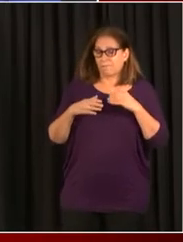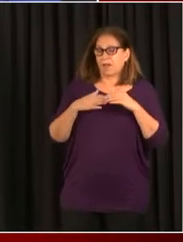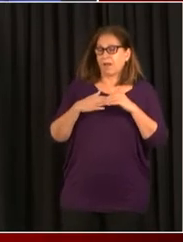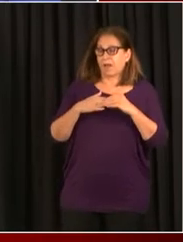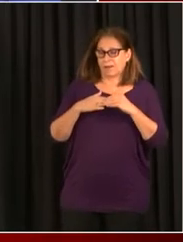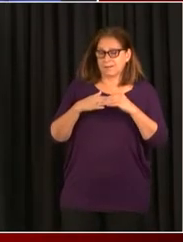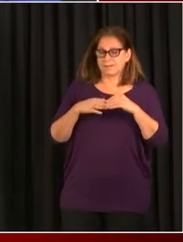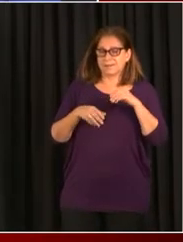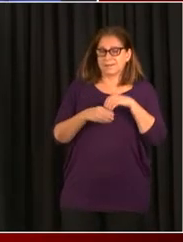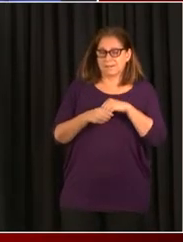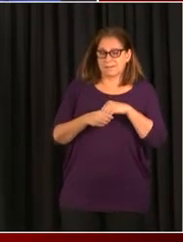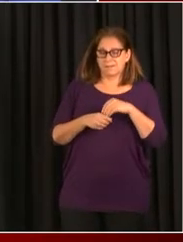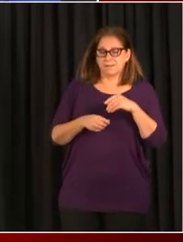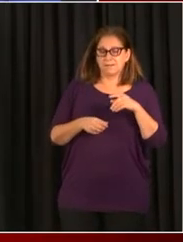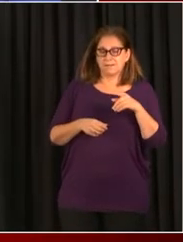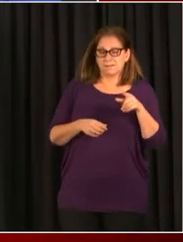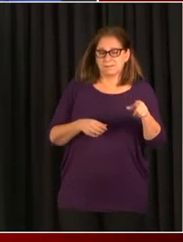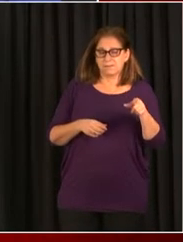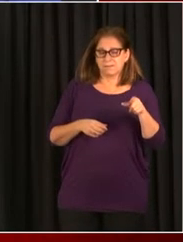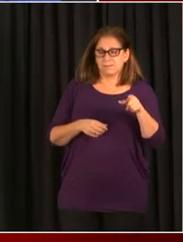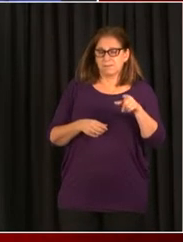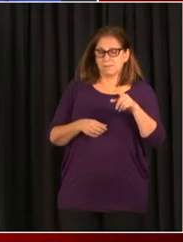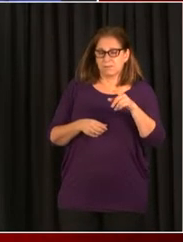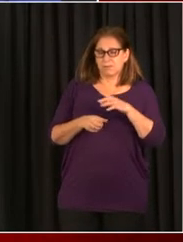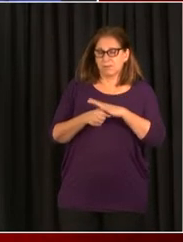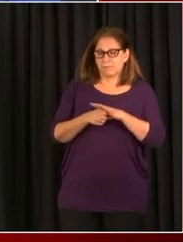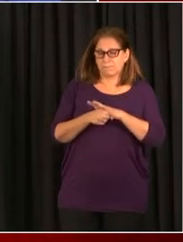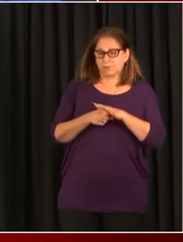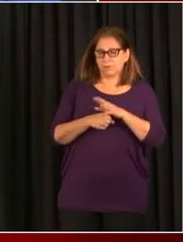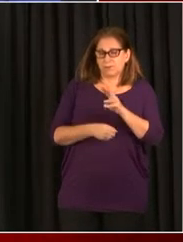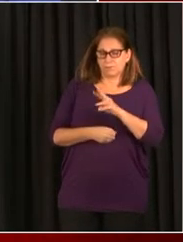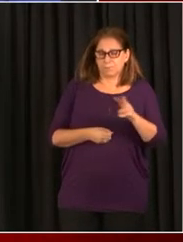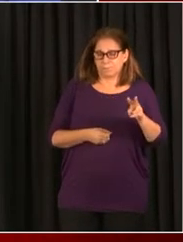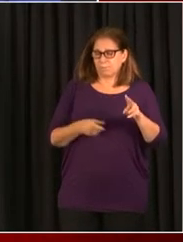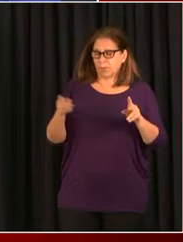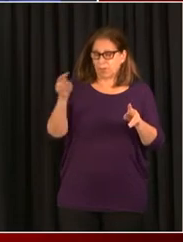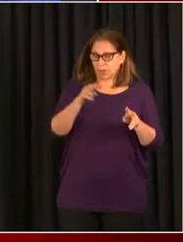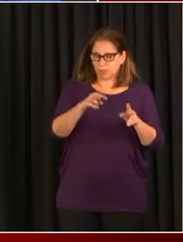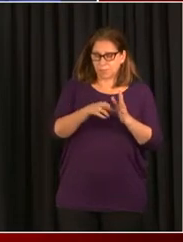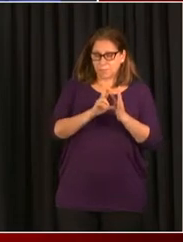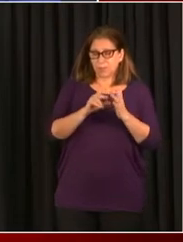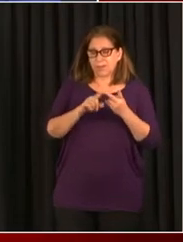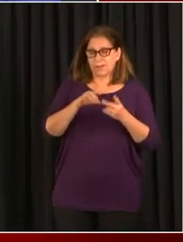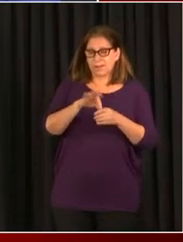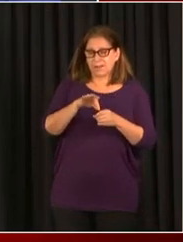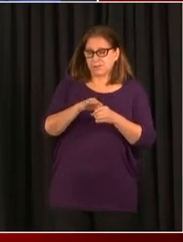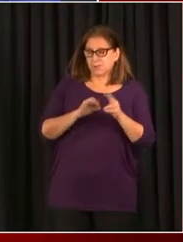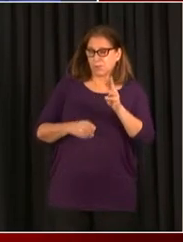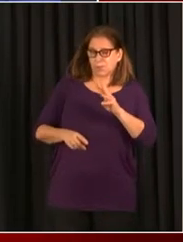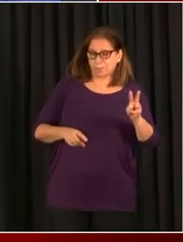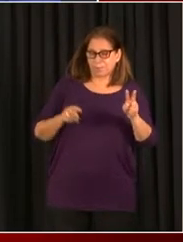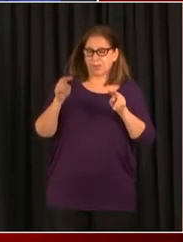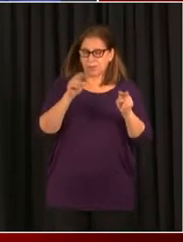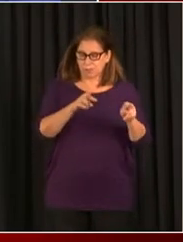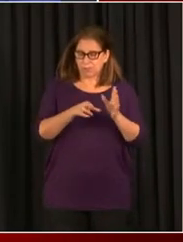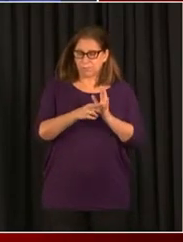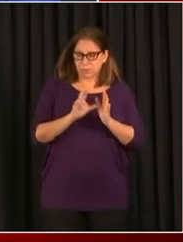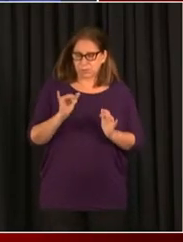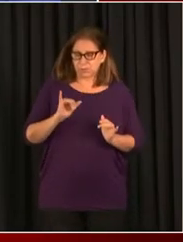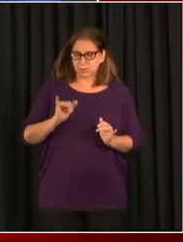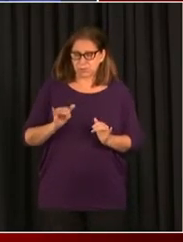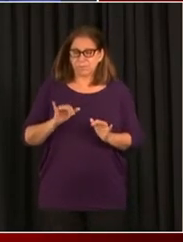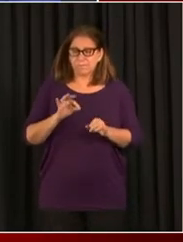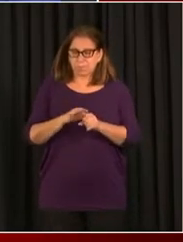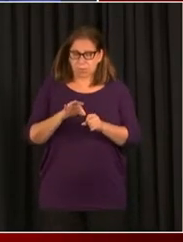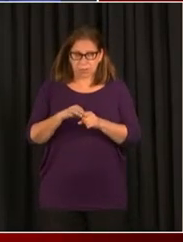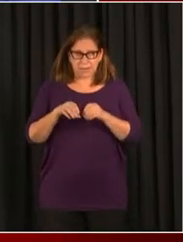coronavirus.gov.dc.gov that we would encourage people to review. But our focus has really been on encouraging people to do some of the same